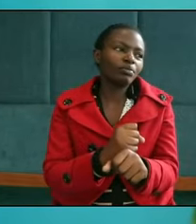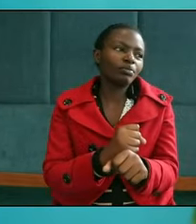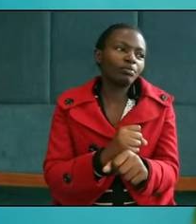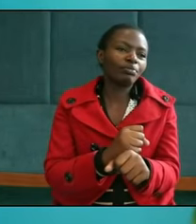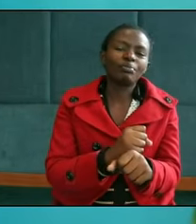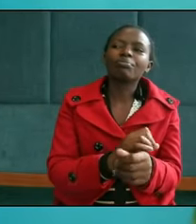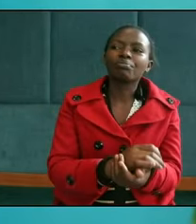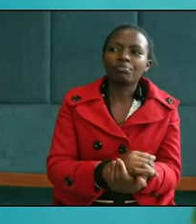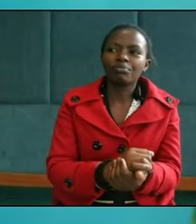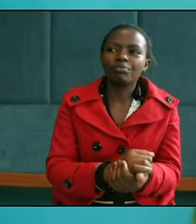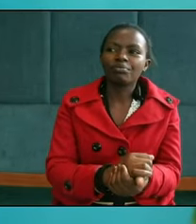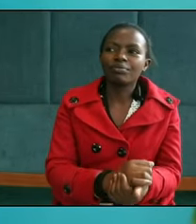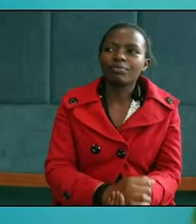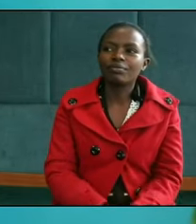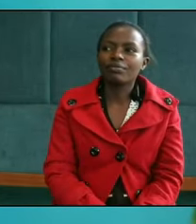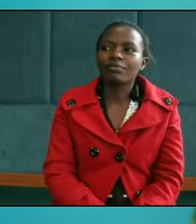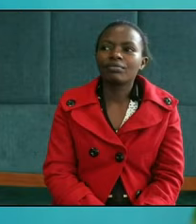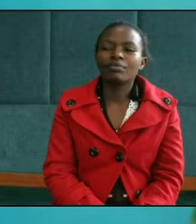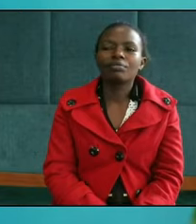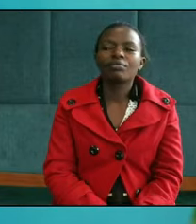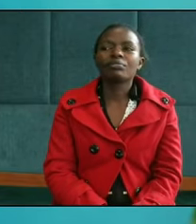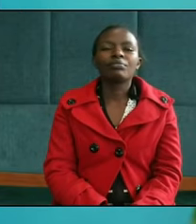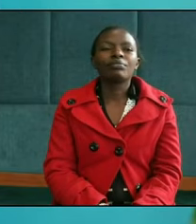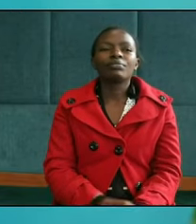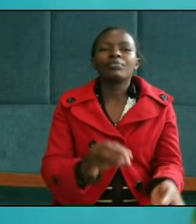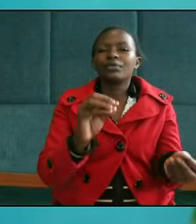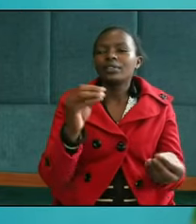They do what they want to do. Group number three,